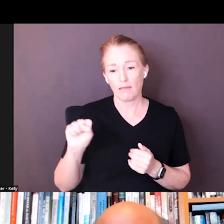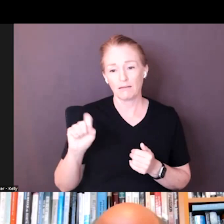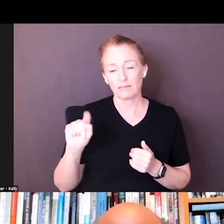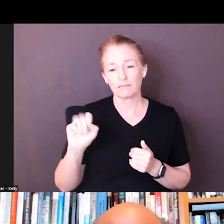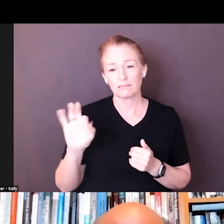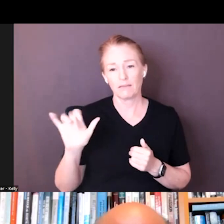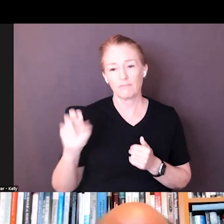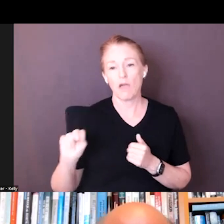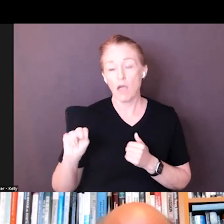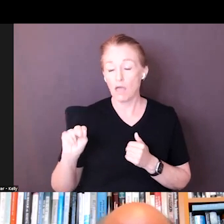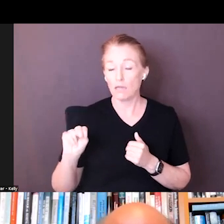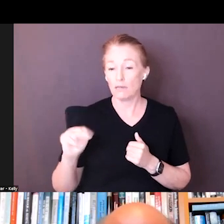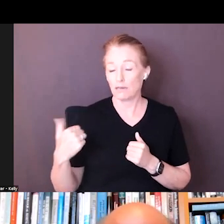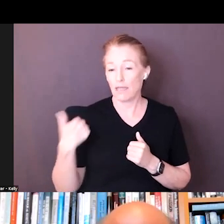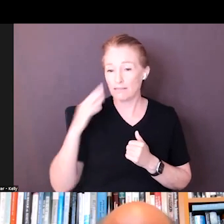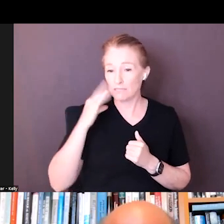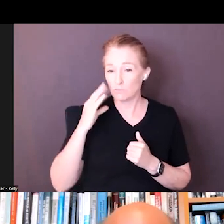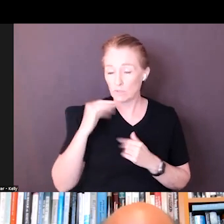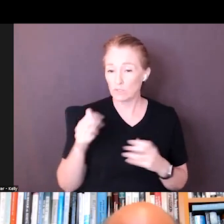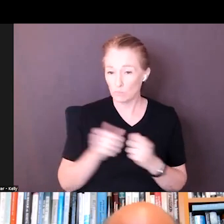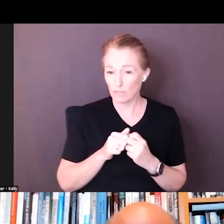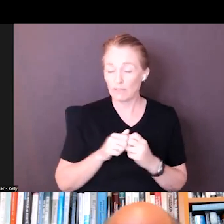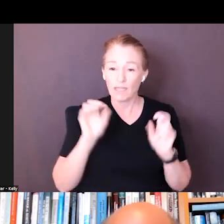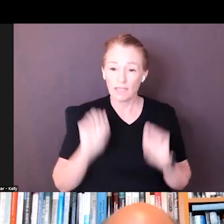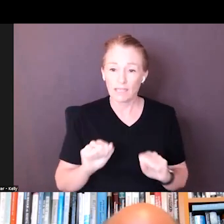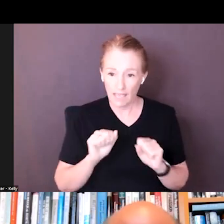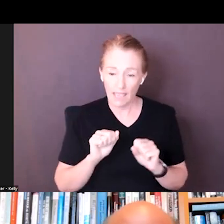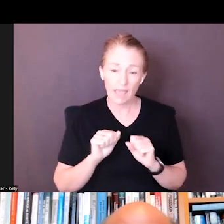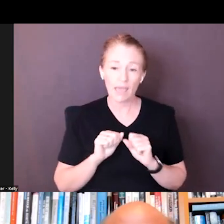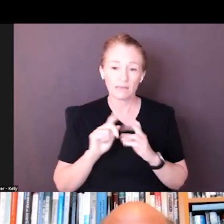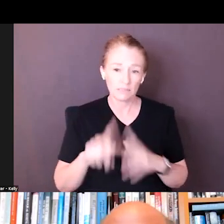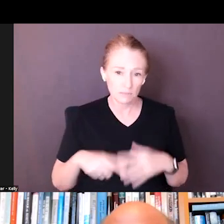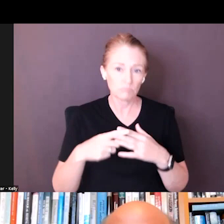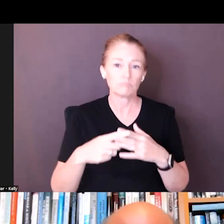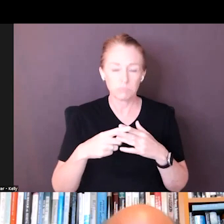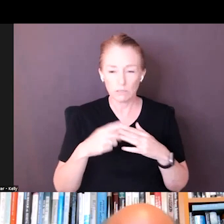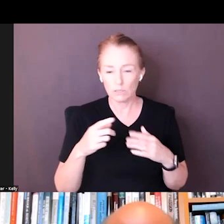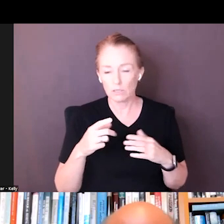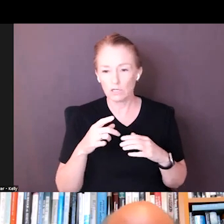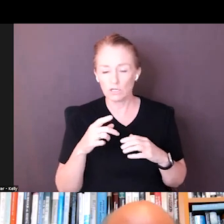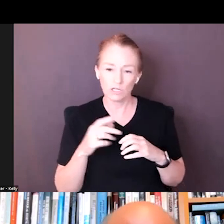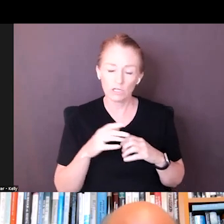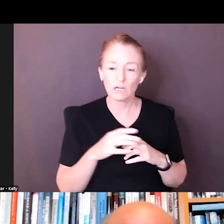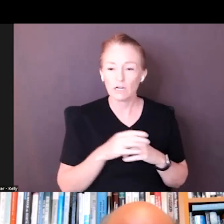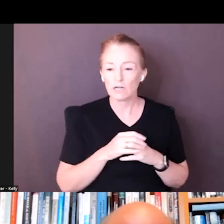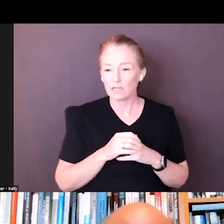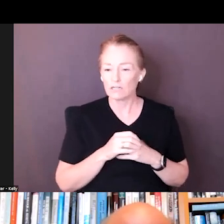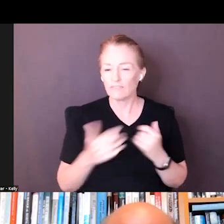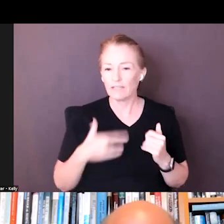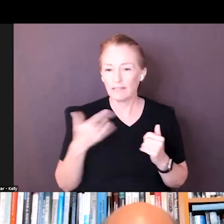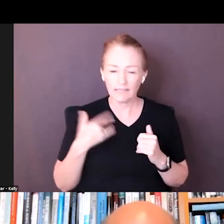they definitely have the potential to spur feelings like incapacity, incompetence,